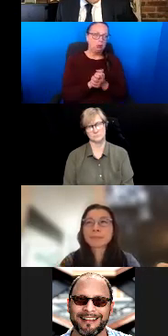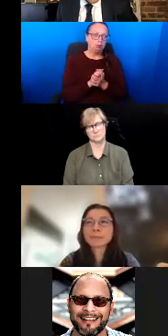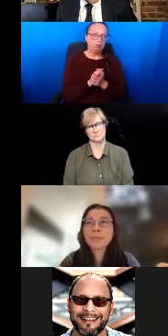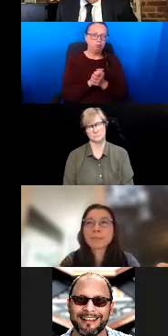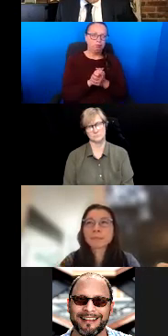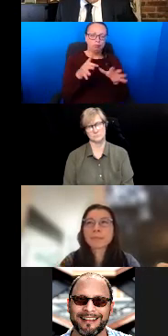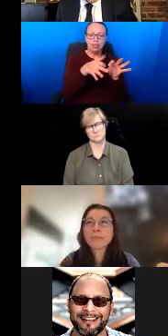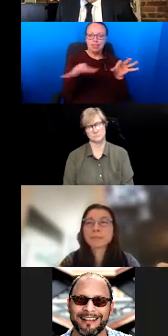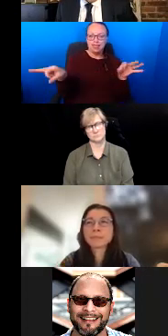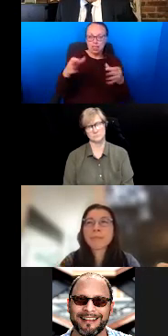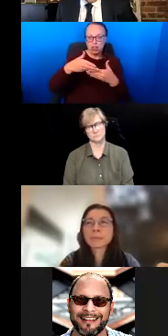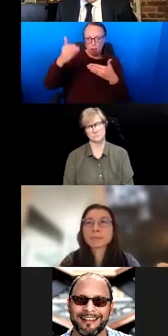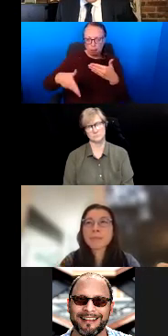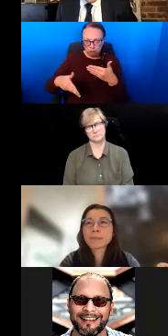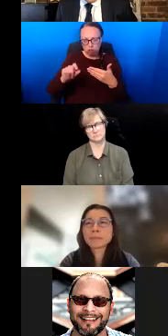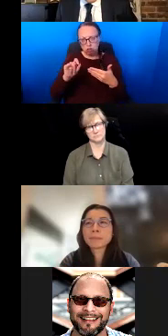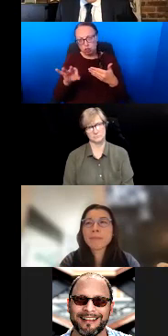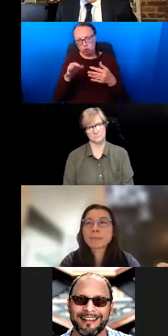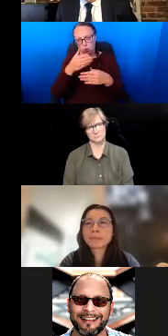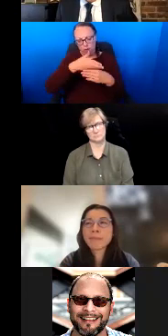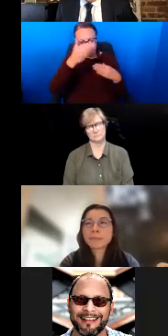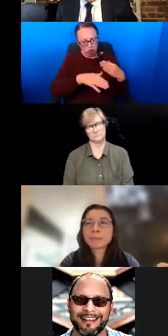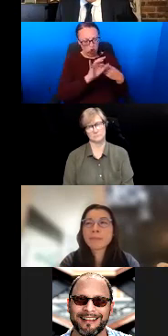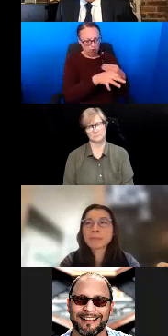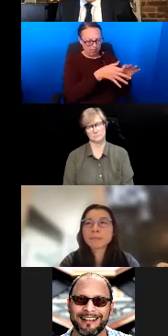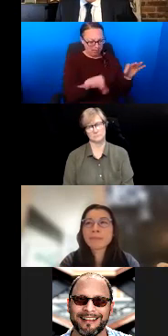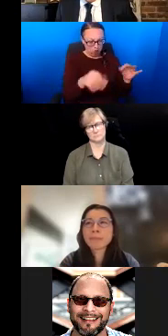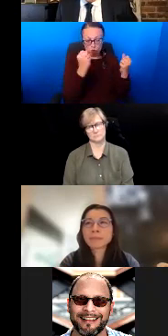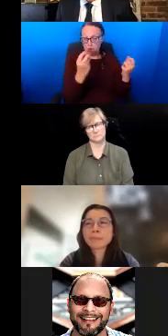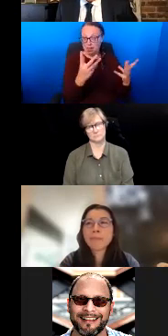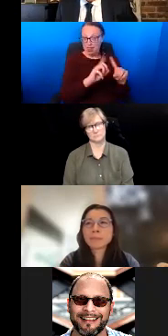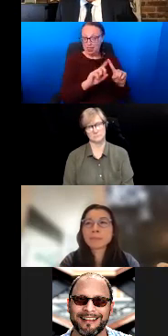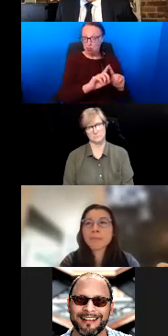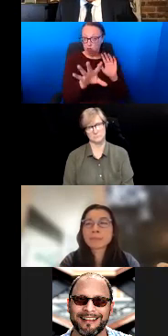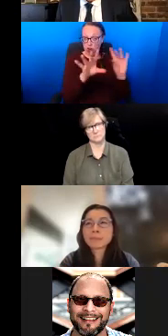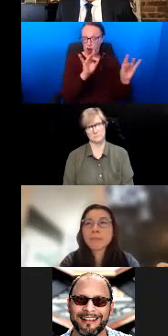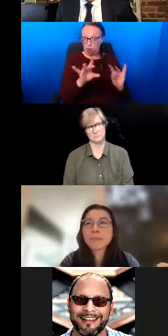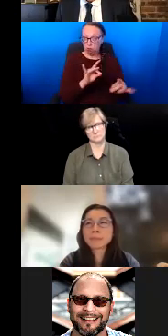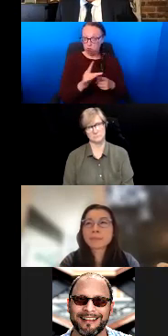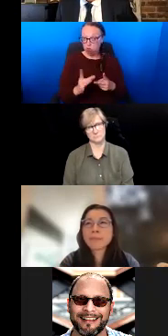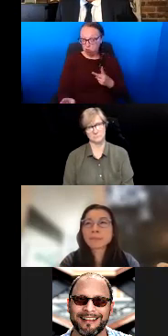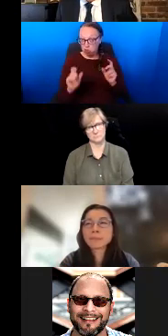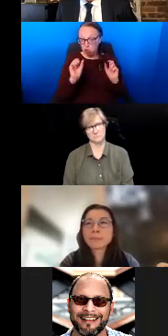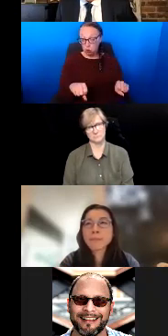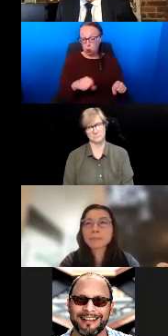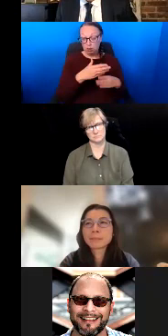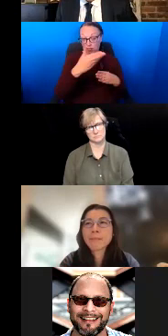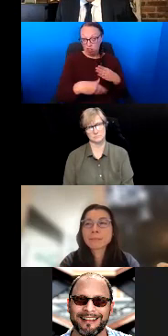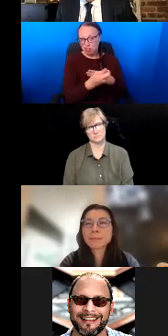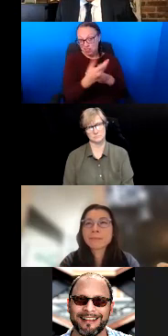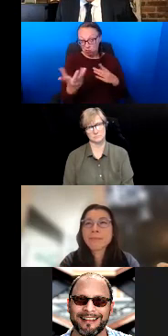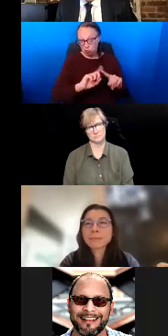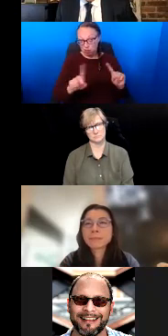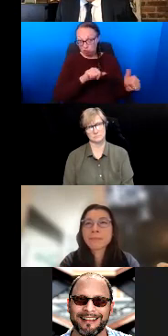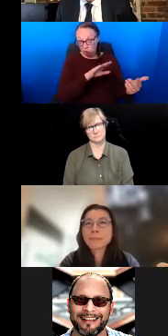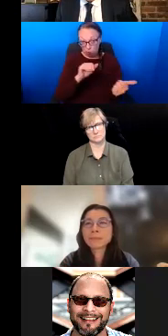sentence completion. For example, if you completed this sentence here, right, there are a lot of different options. And so you need this kind of ability to integrate and segregate across different semantic